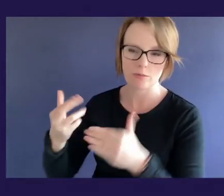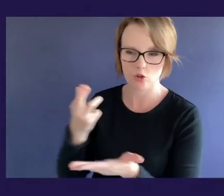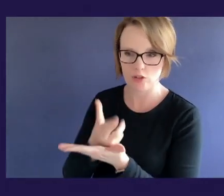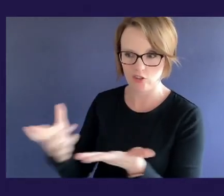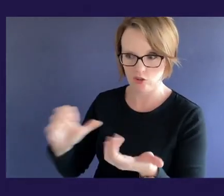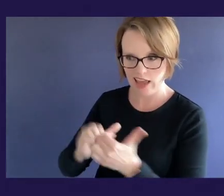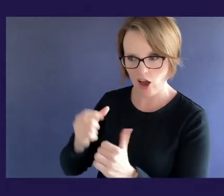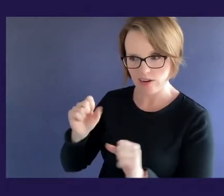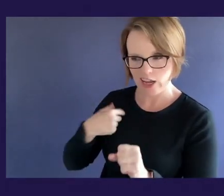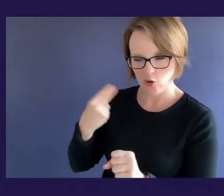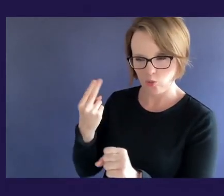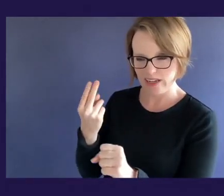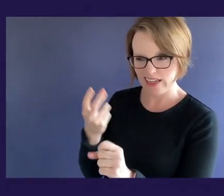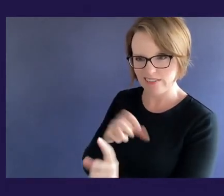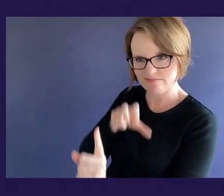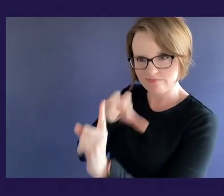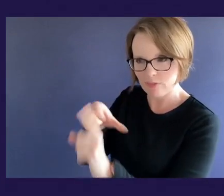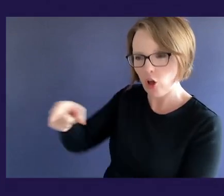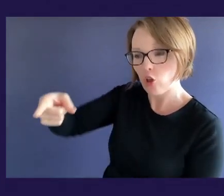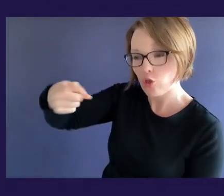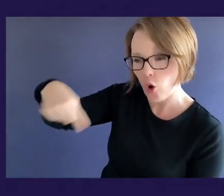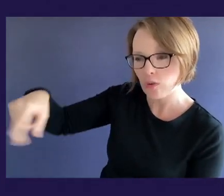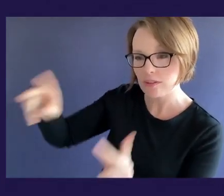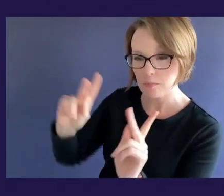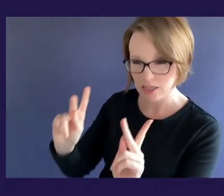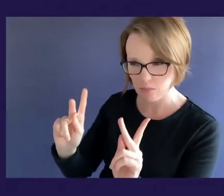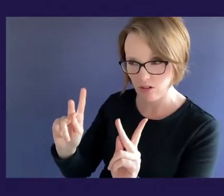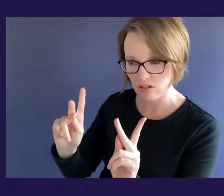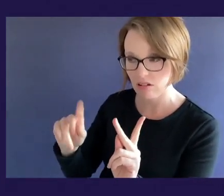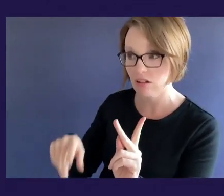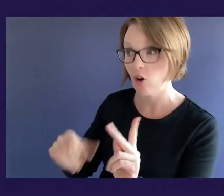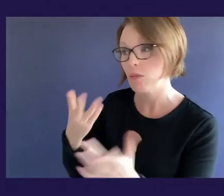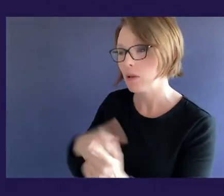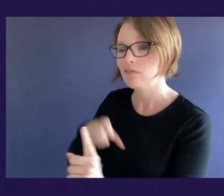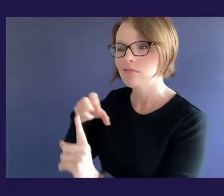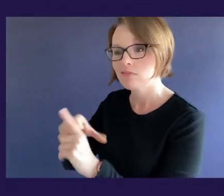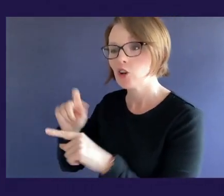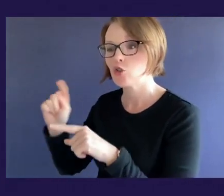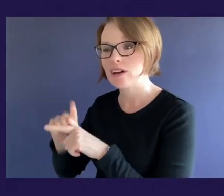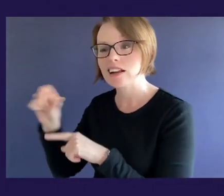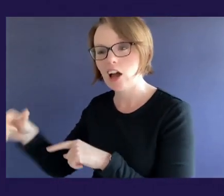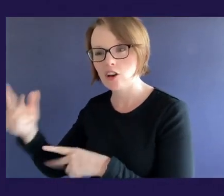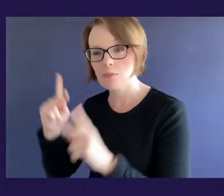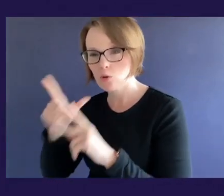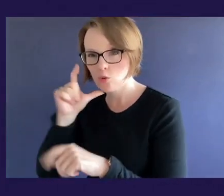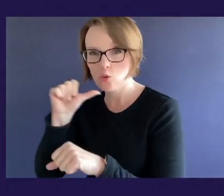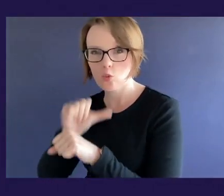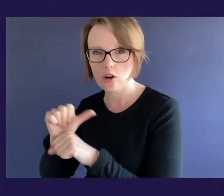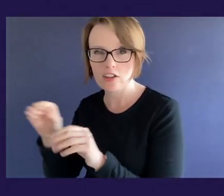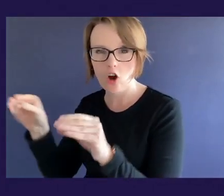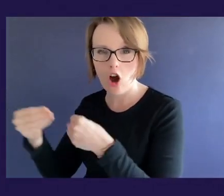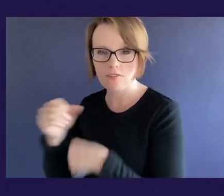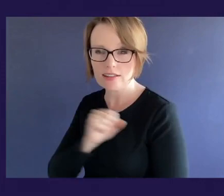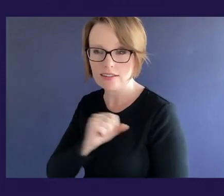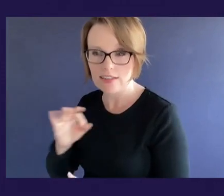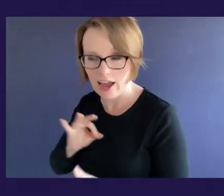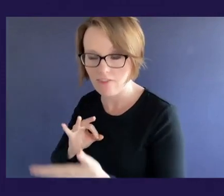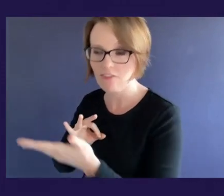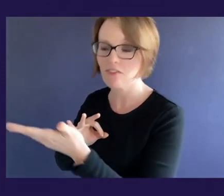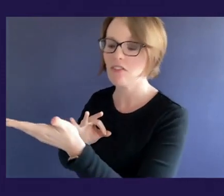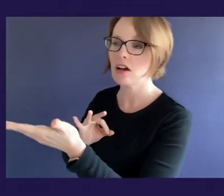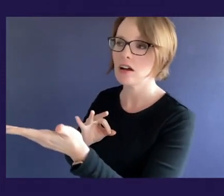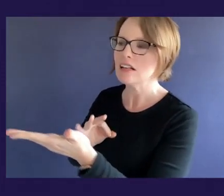health workers, training other staff in the office of, of physicians? It does not have to